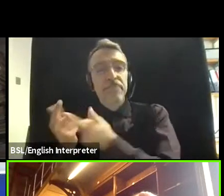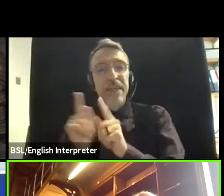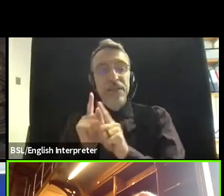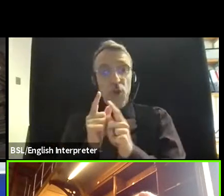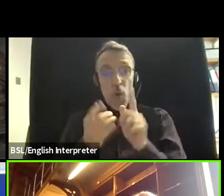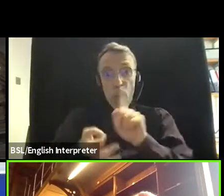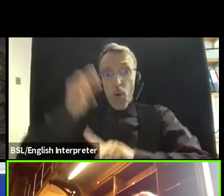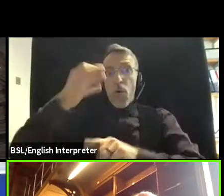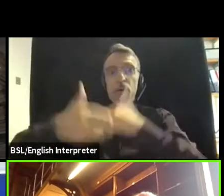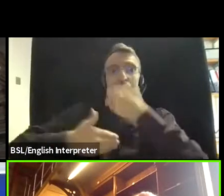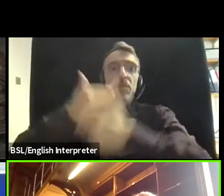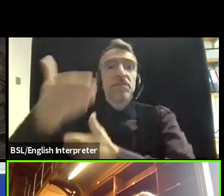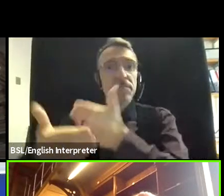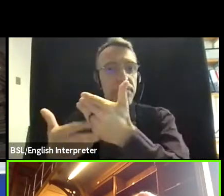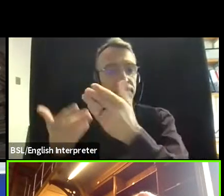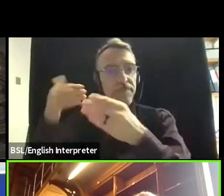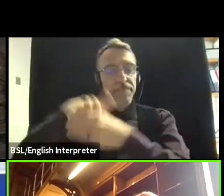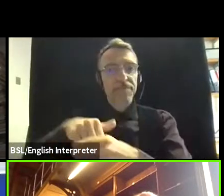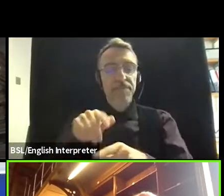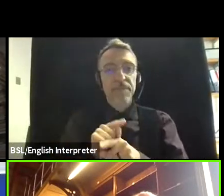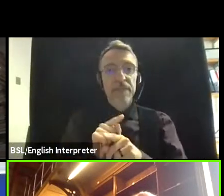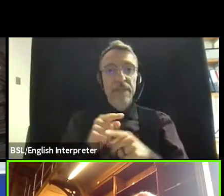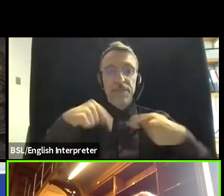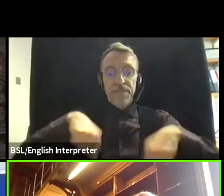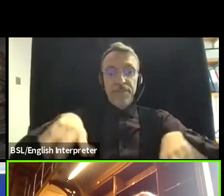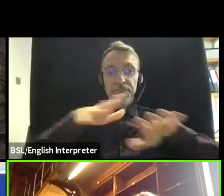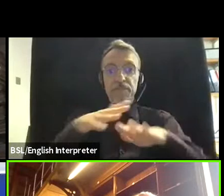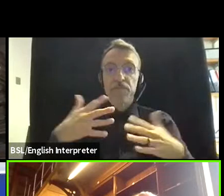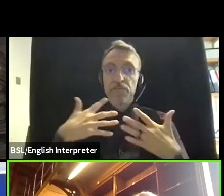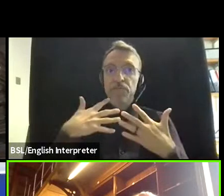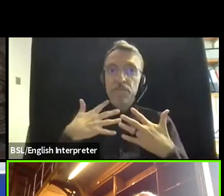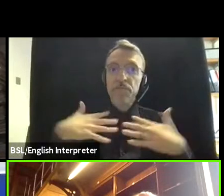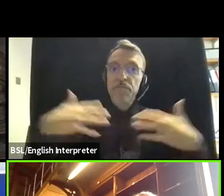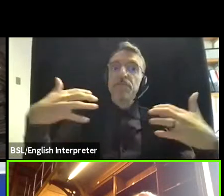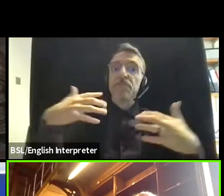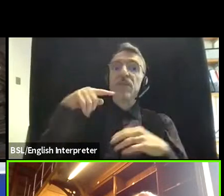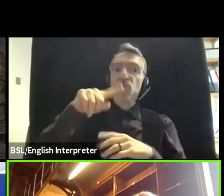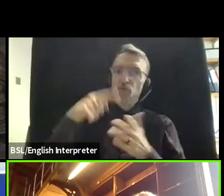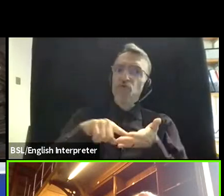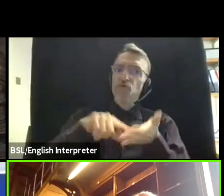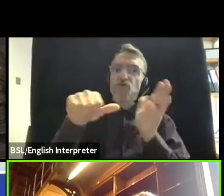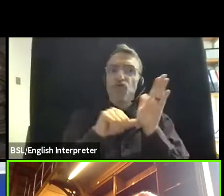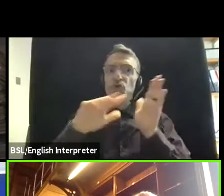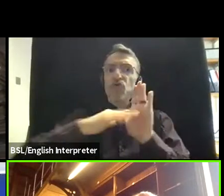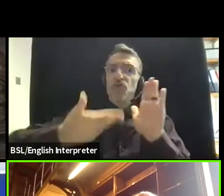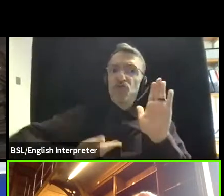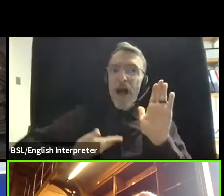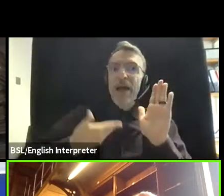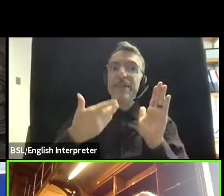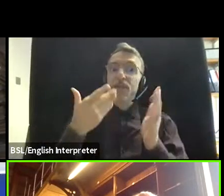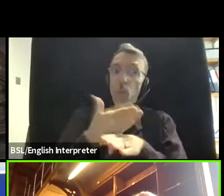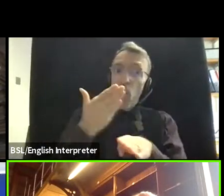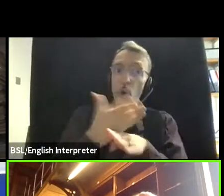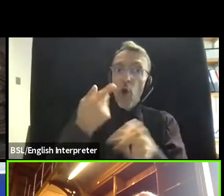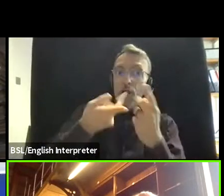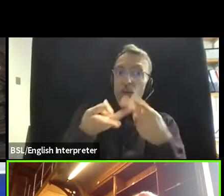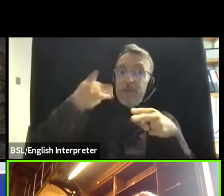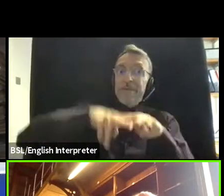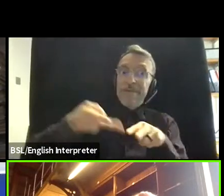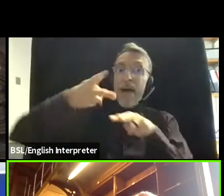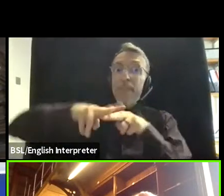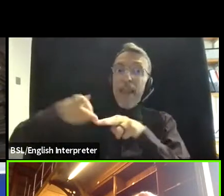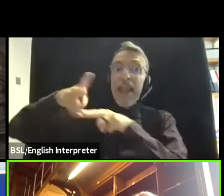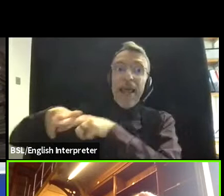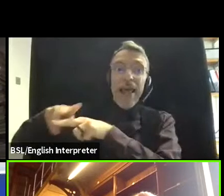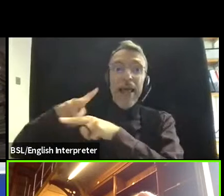as parliamentarians in this House and activists as we all are, we should champion their rights and work with those doubly impacted by